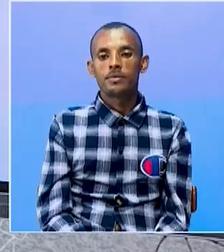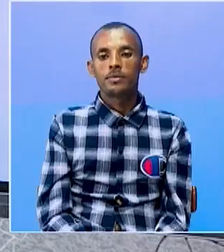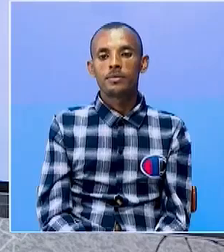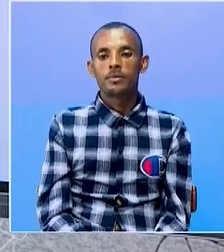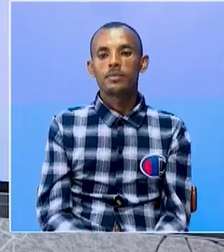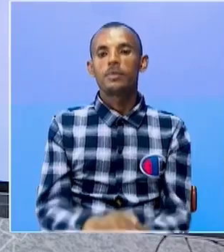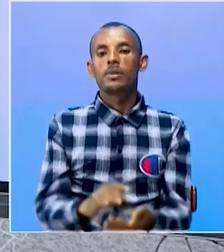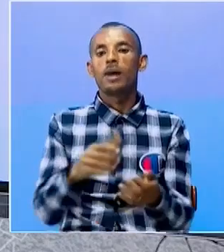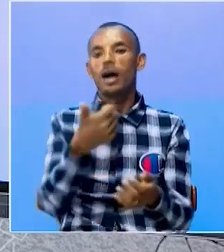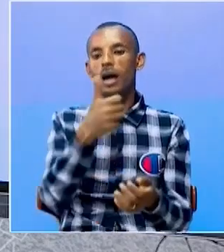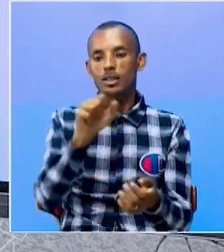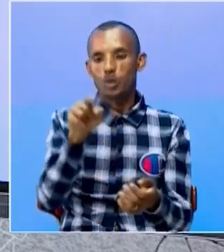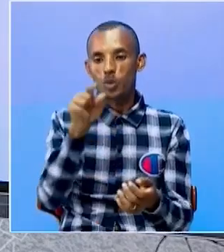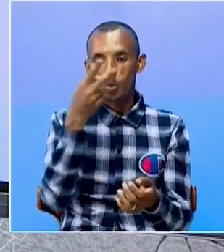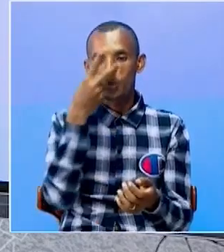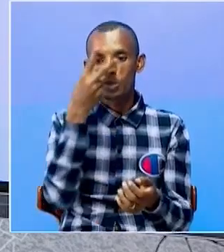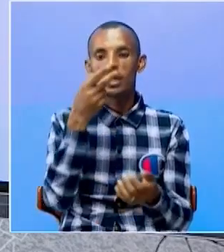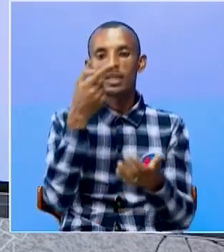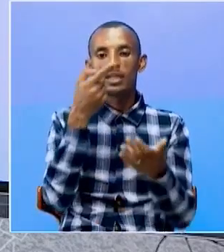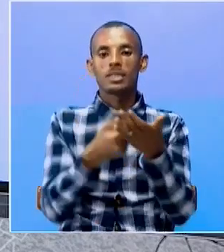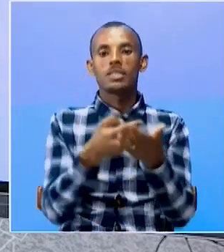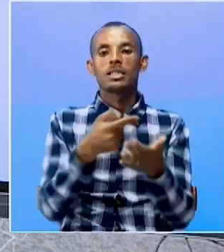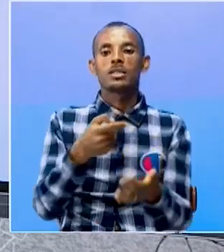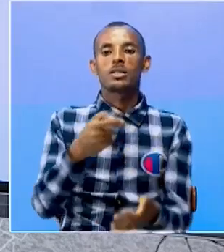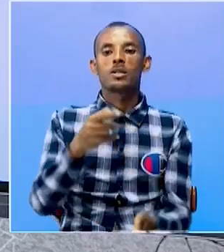As you can see, this one